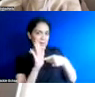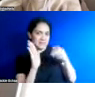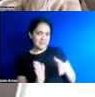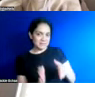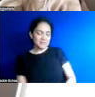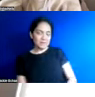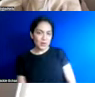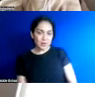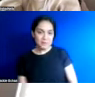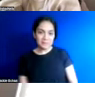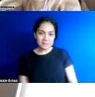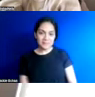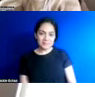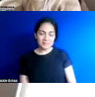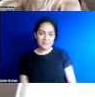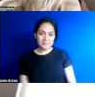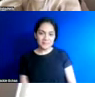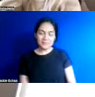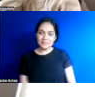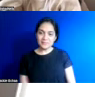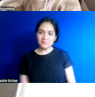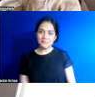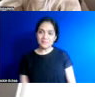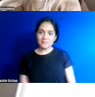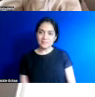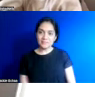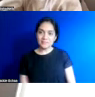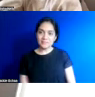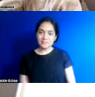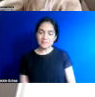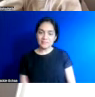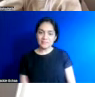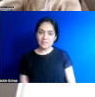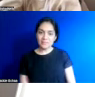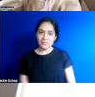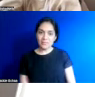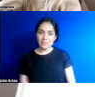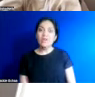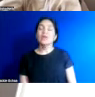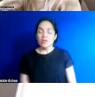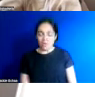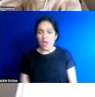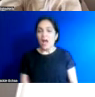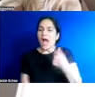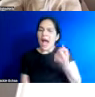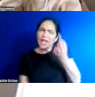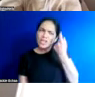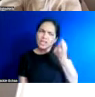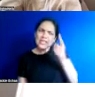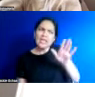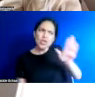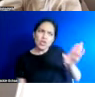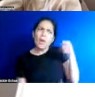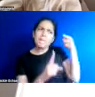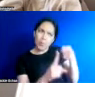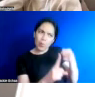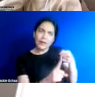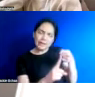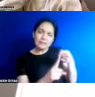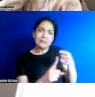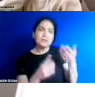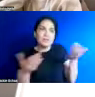all right. Okay. So I do understand their point that yes, you are in a country that